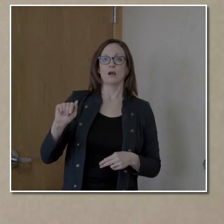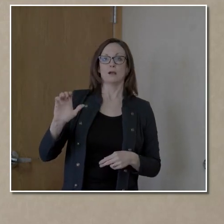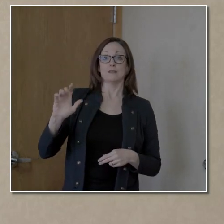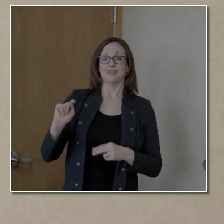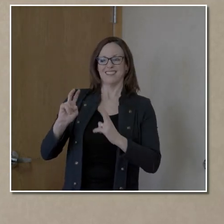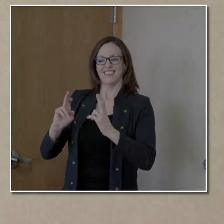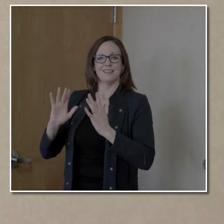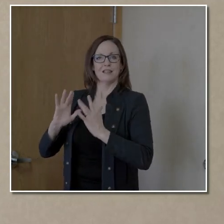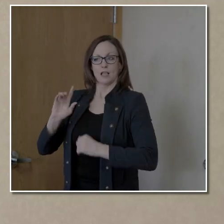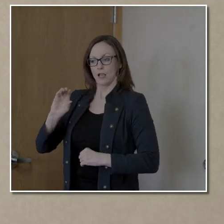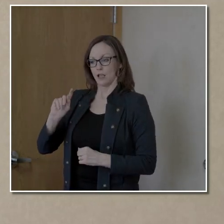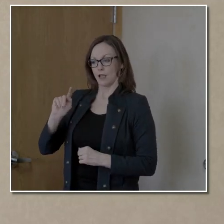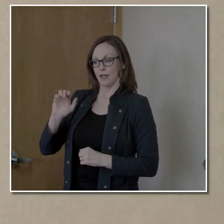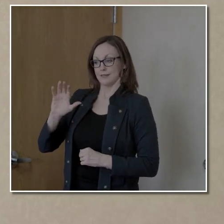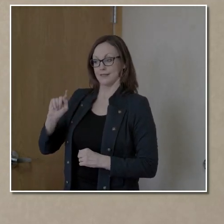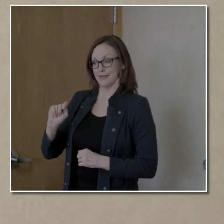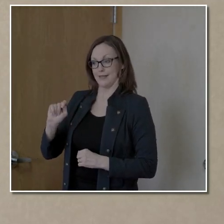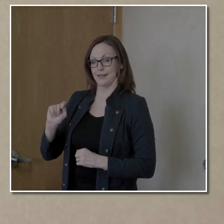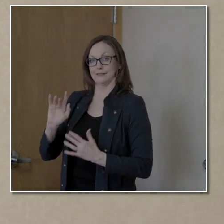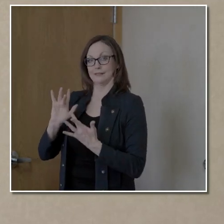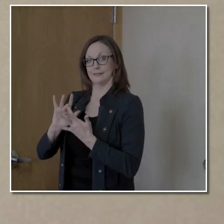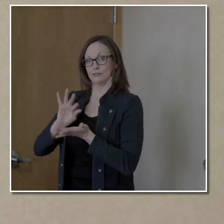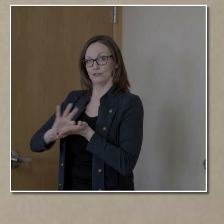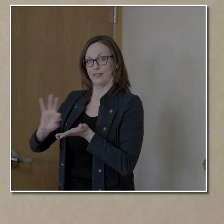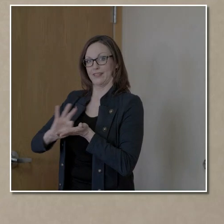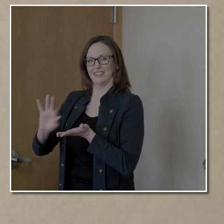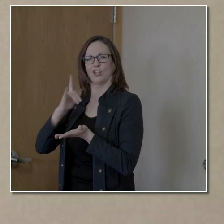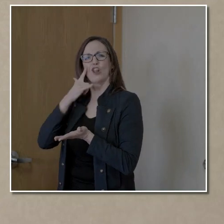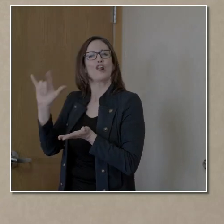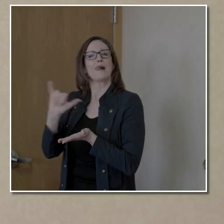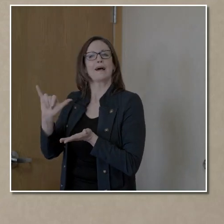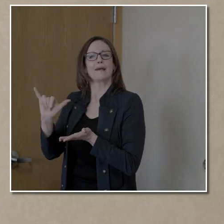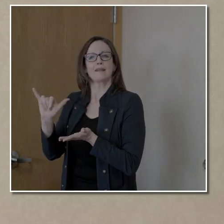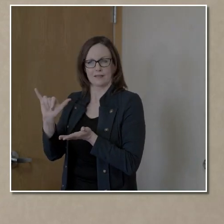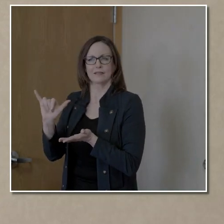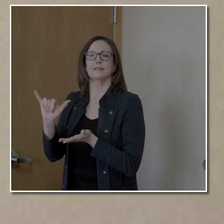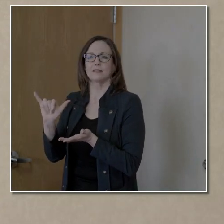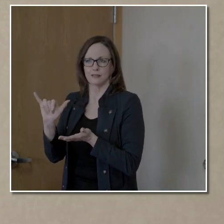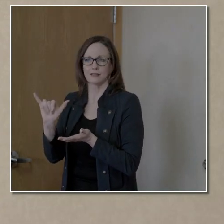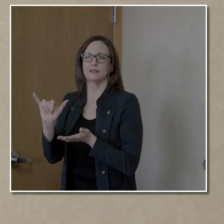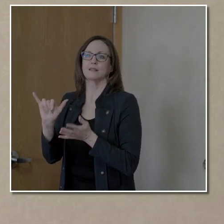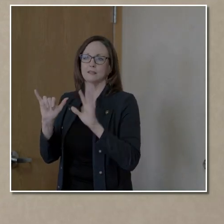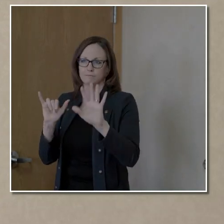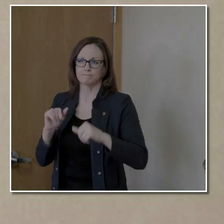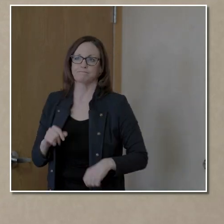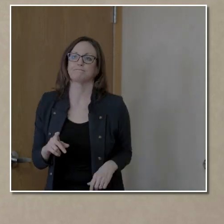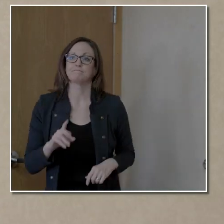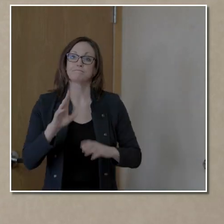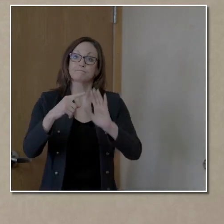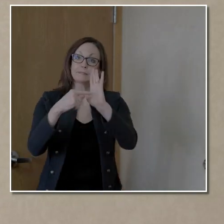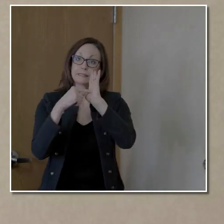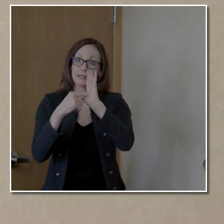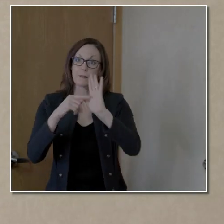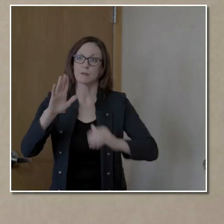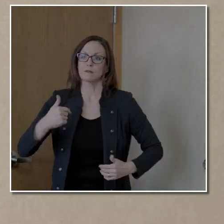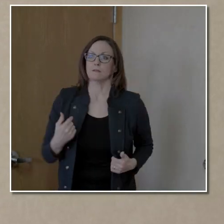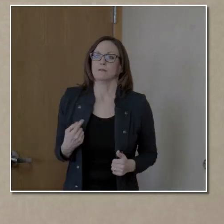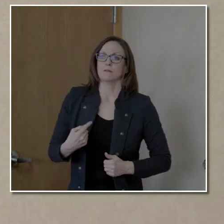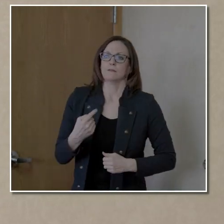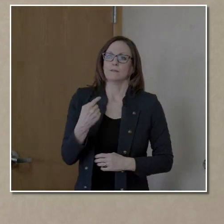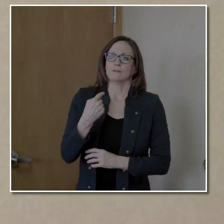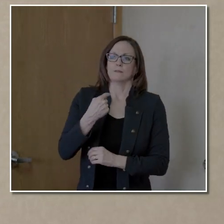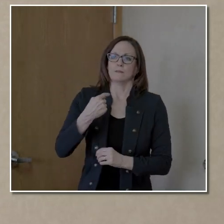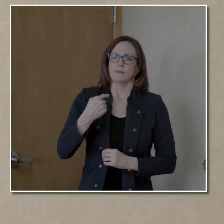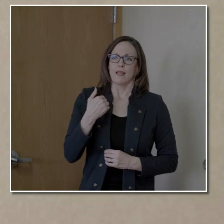system called the Wisconsin Electronic Disease Surveillance System to a local health department or to the state health department,